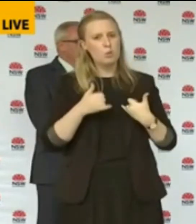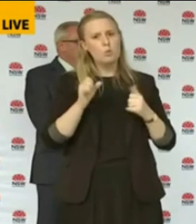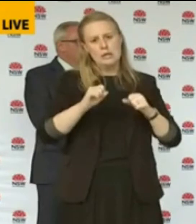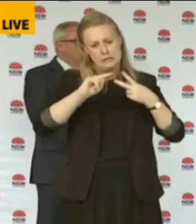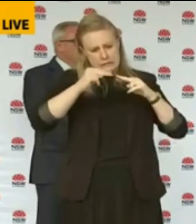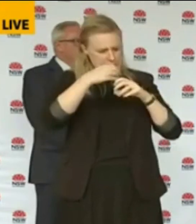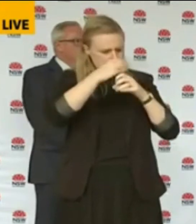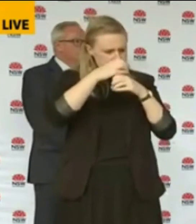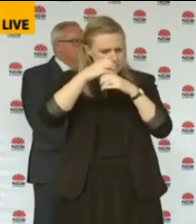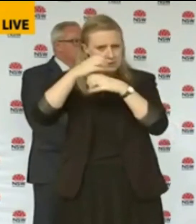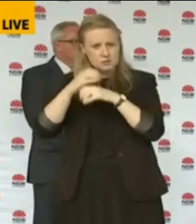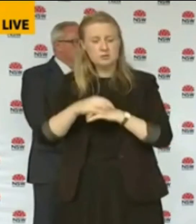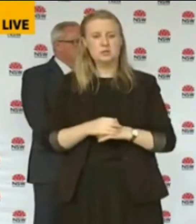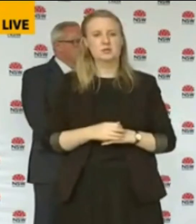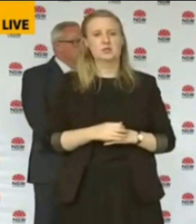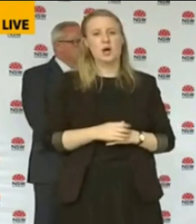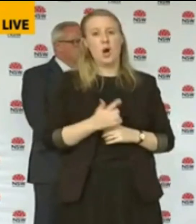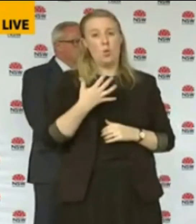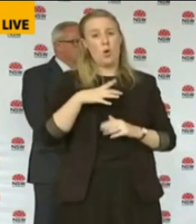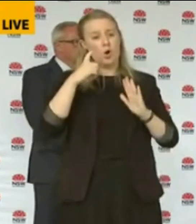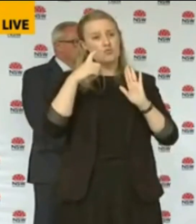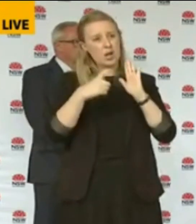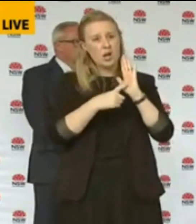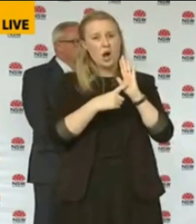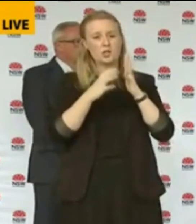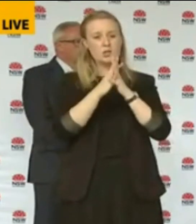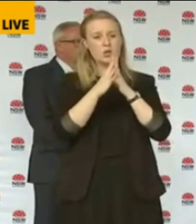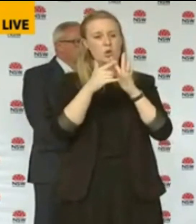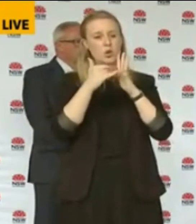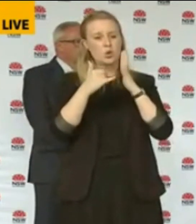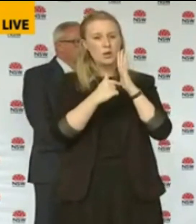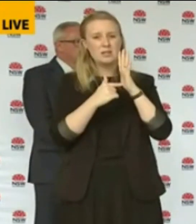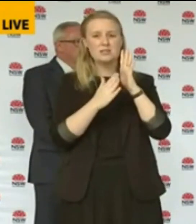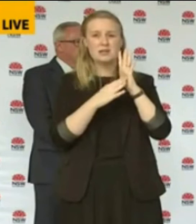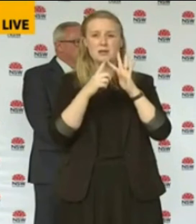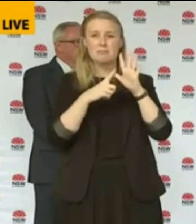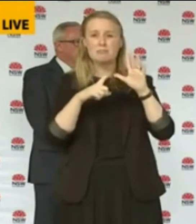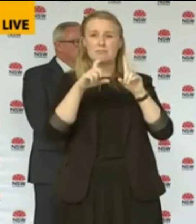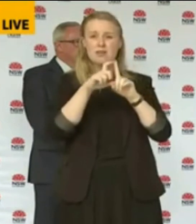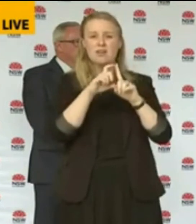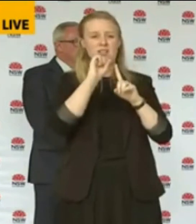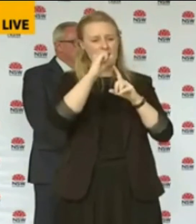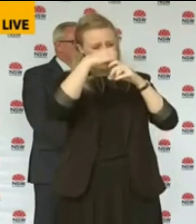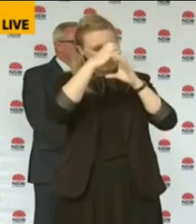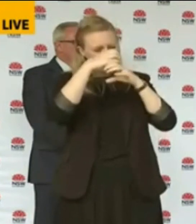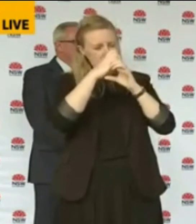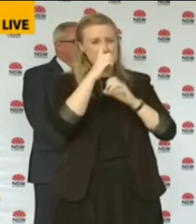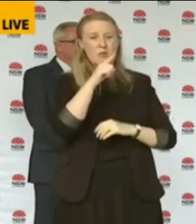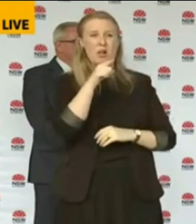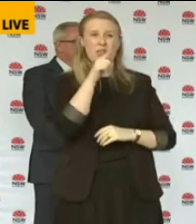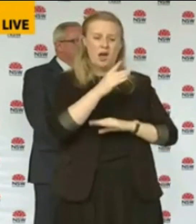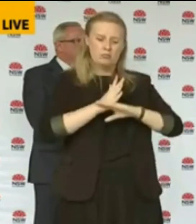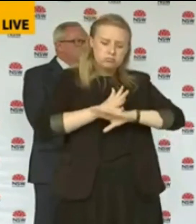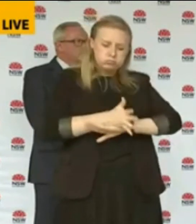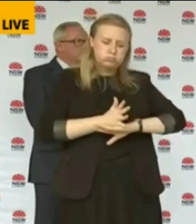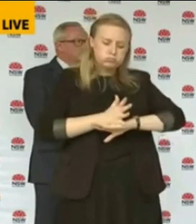Westmead, headed up by Vitali, who staff have been working almost literally day and night over the